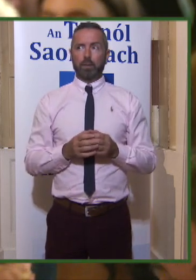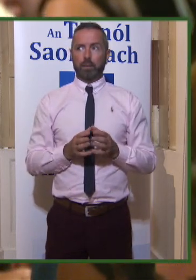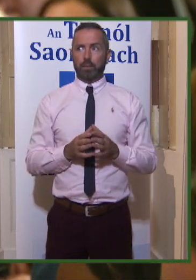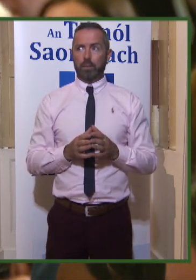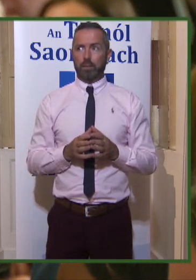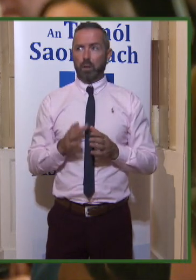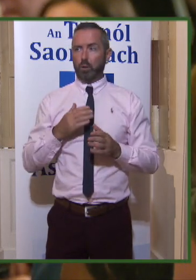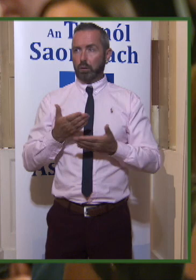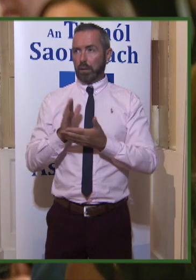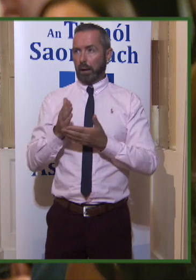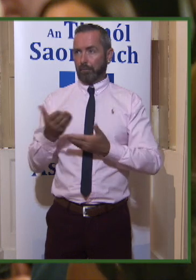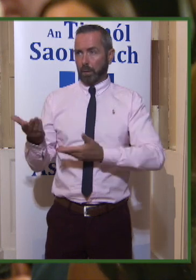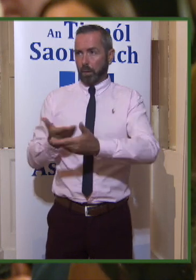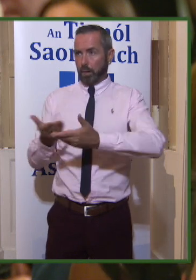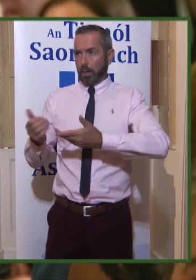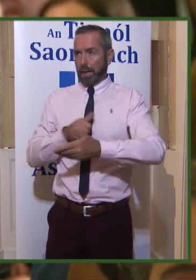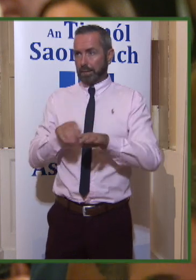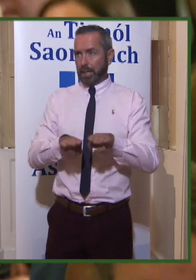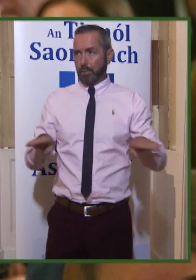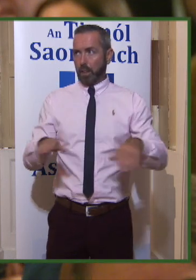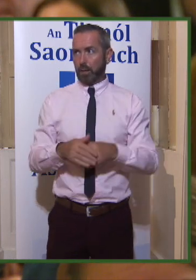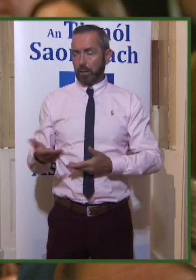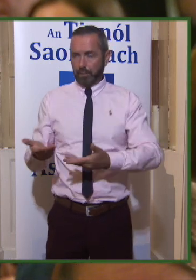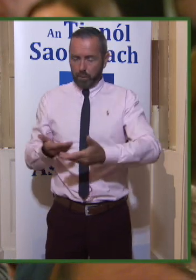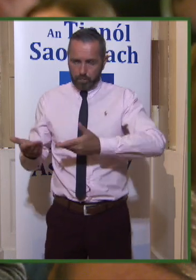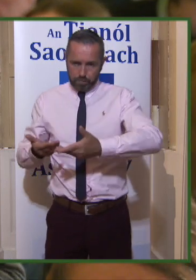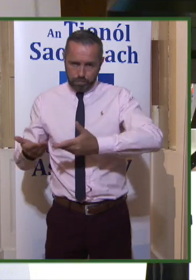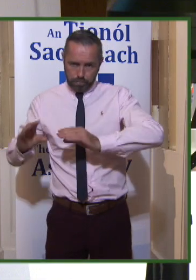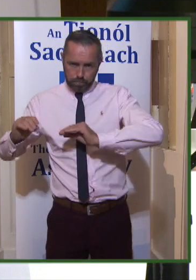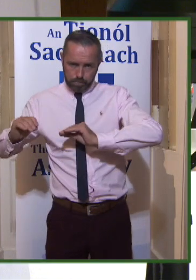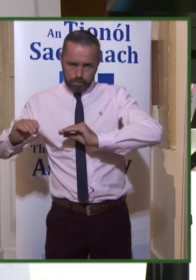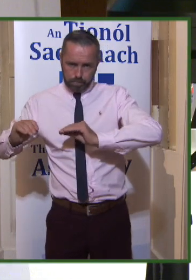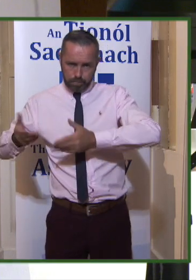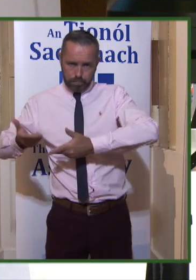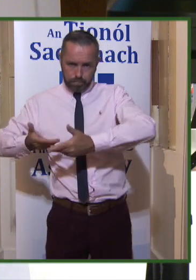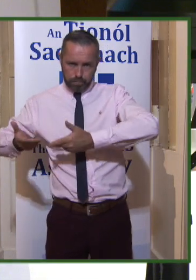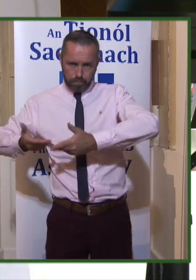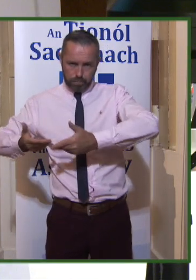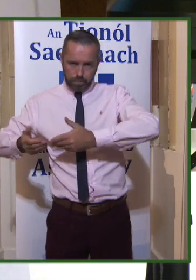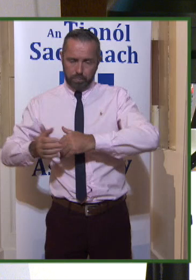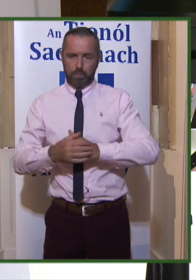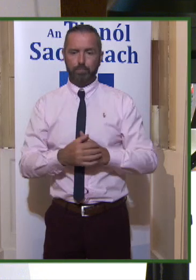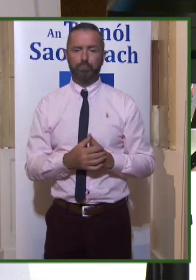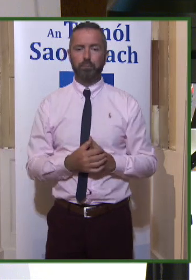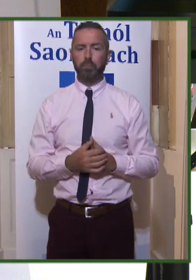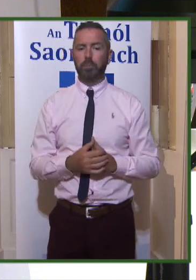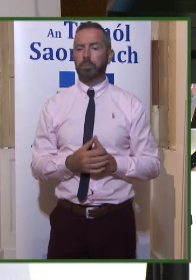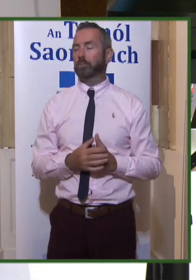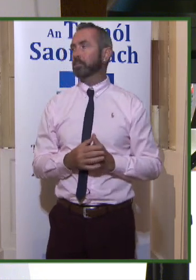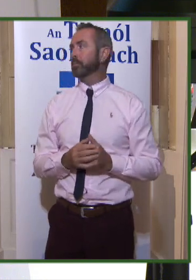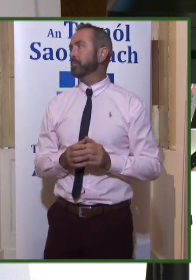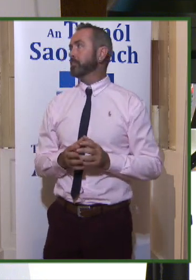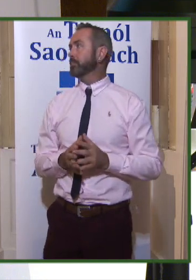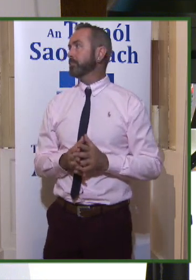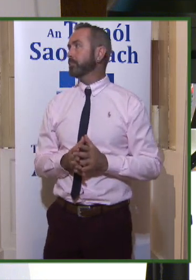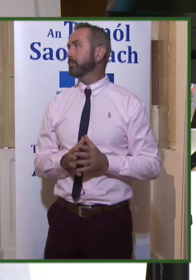support? So they want that choice here. Only councillors who are on the new county assembly, if it exists, and then both local councillors and councillors on